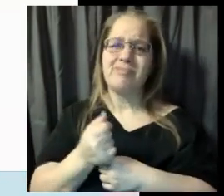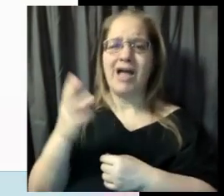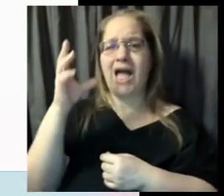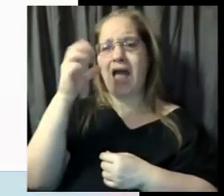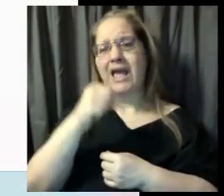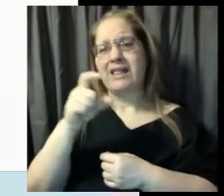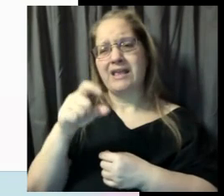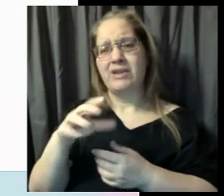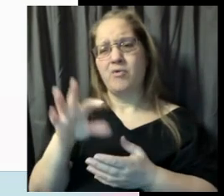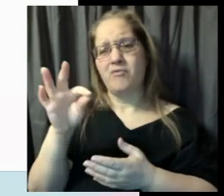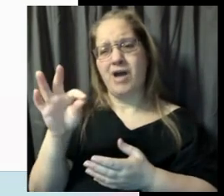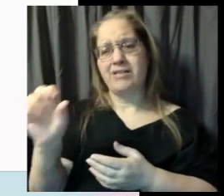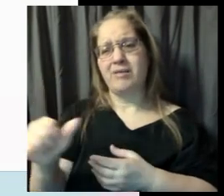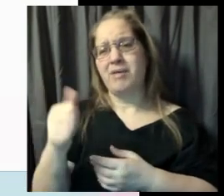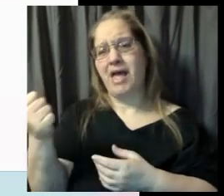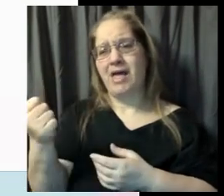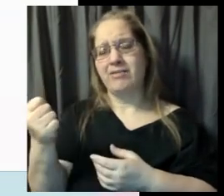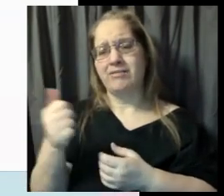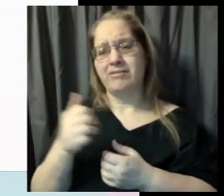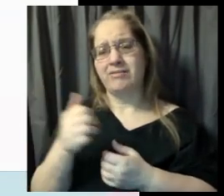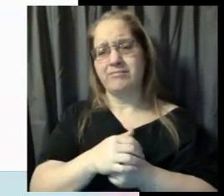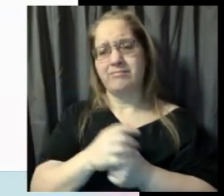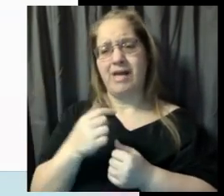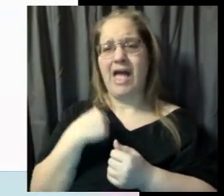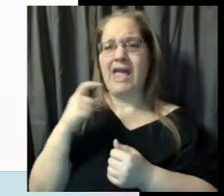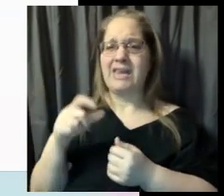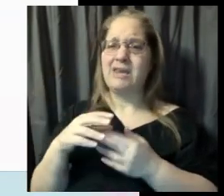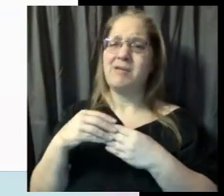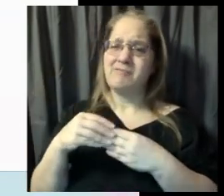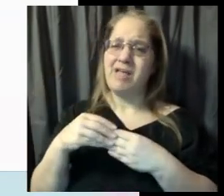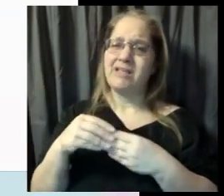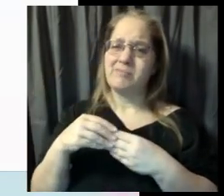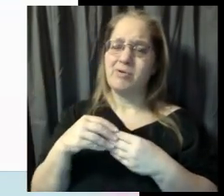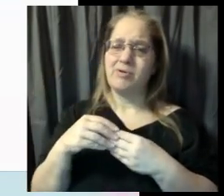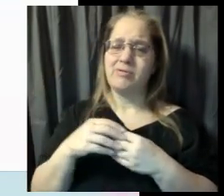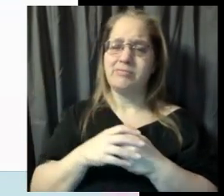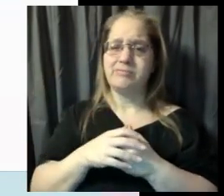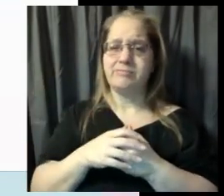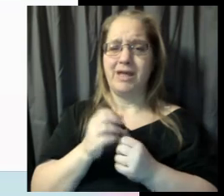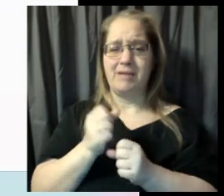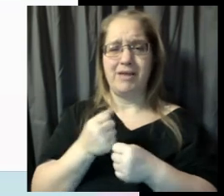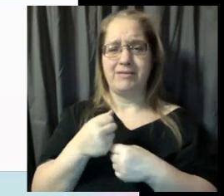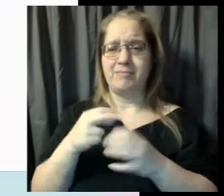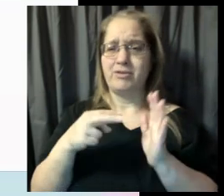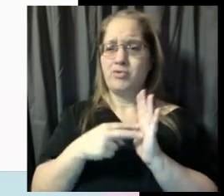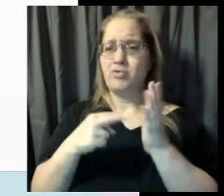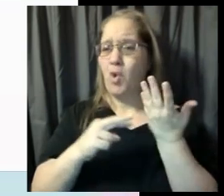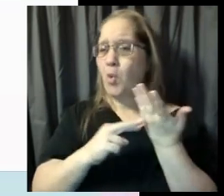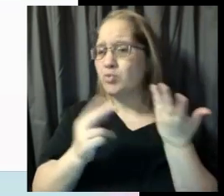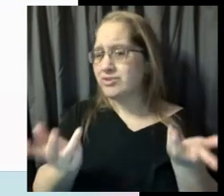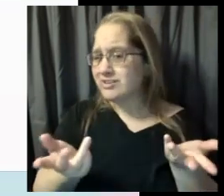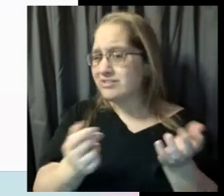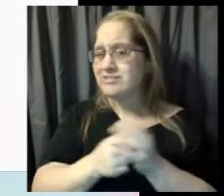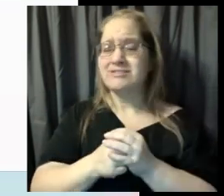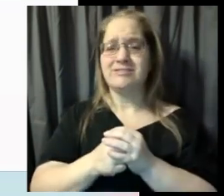another plan. And I guess I need to be kind of flexible because and just make some toast instead of